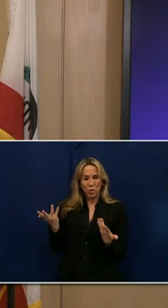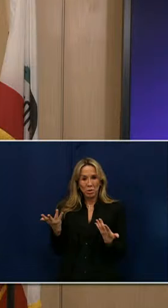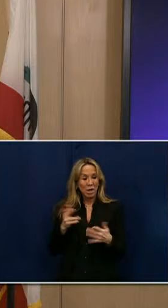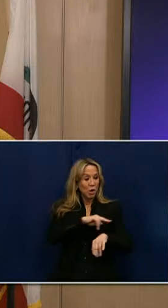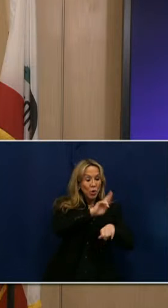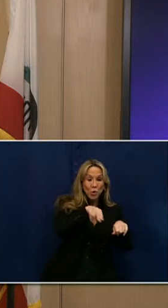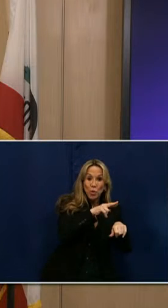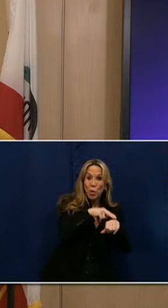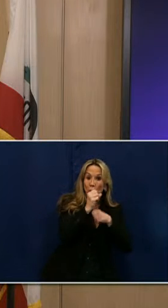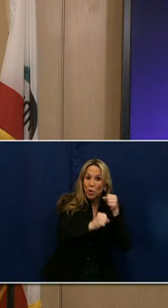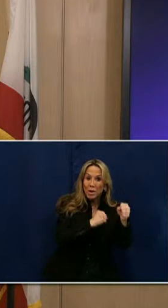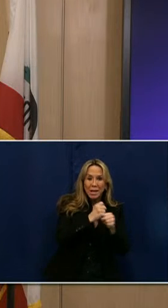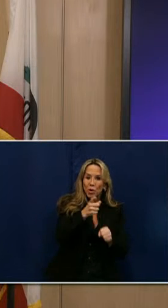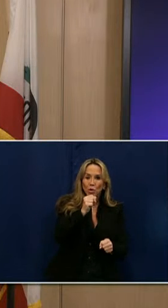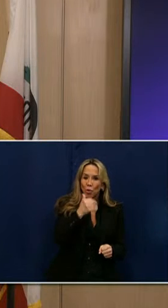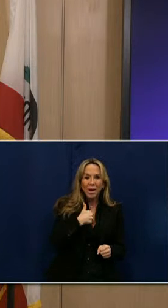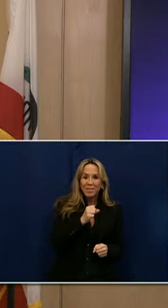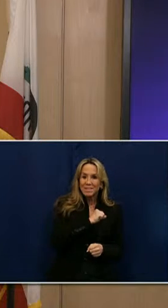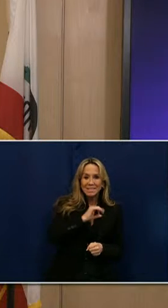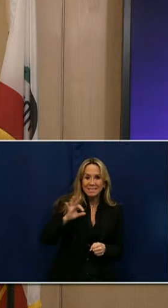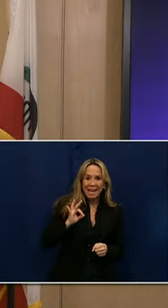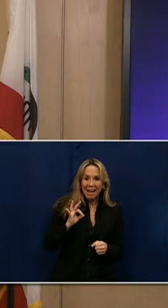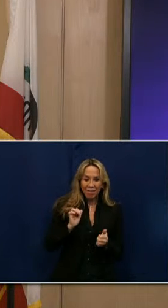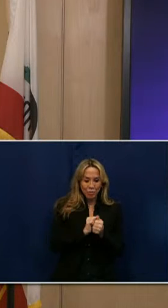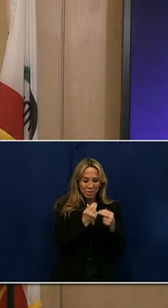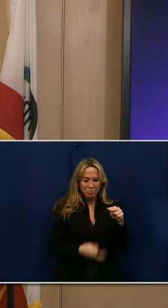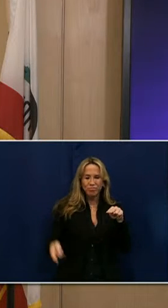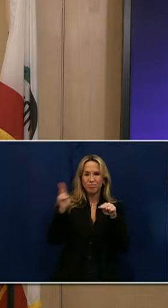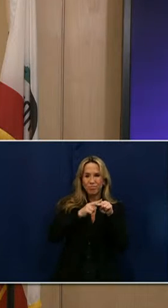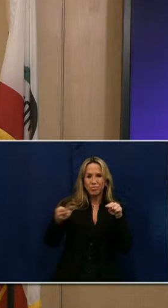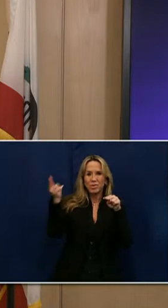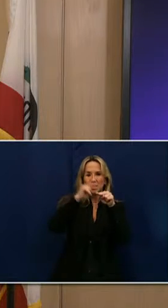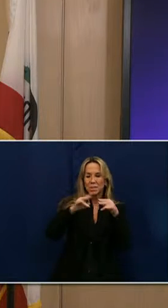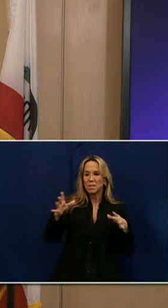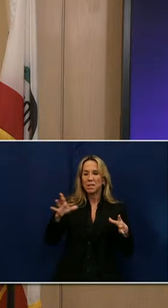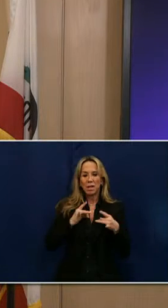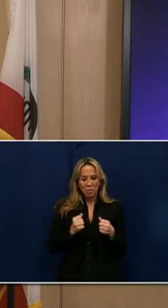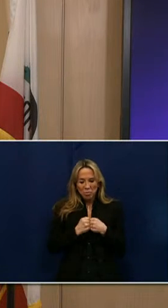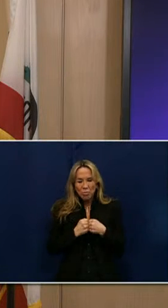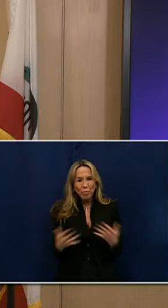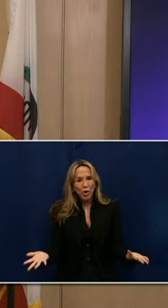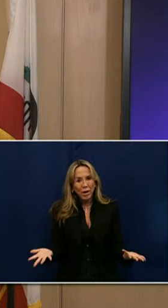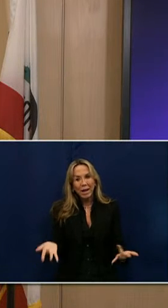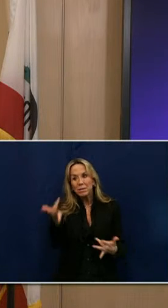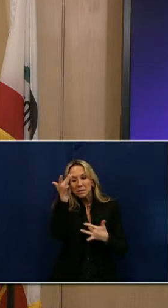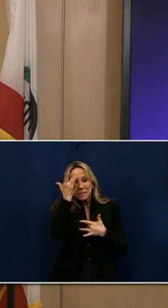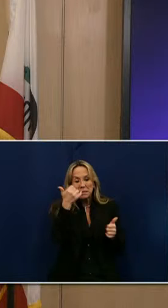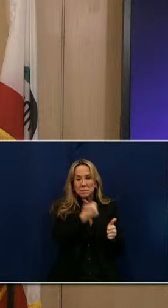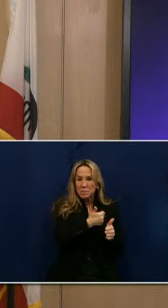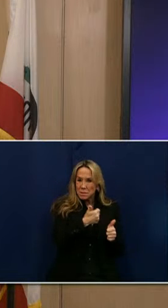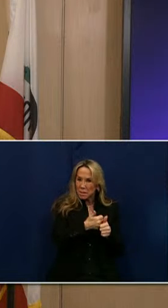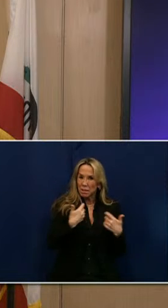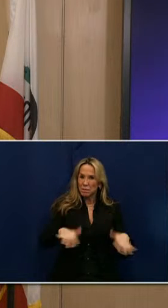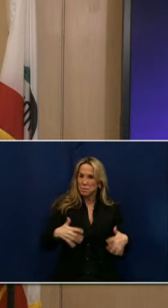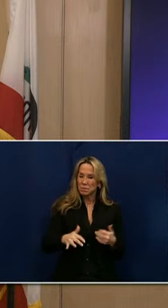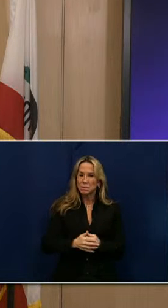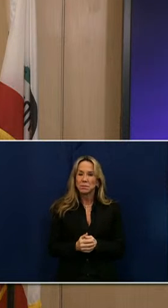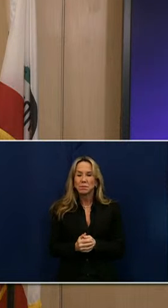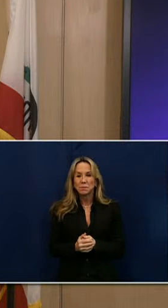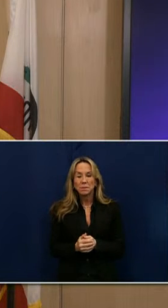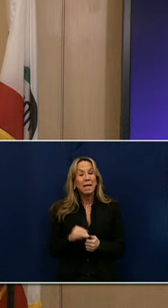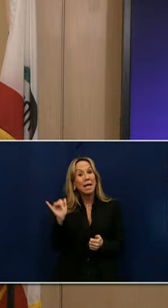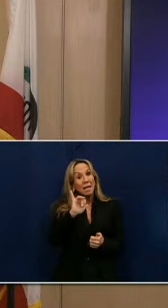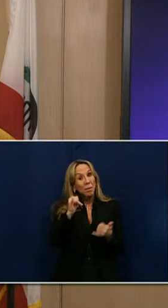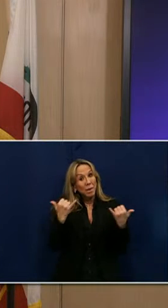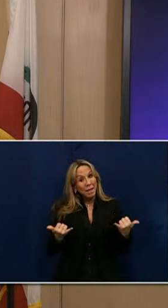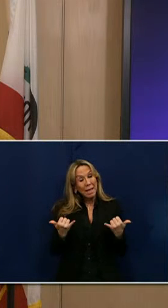don't have, as was mentioned, staff having significant challenges of burnout, of getting sick themselves. We also are